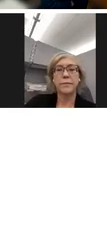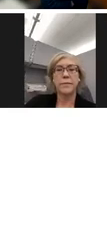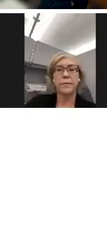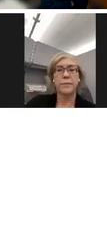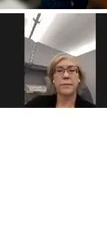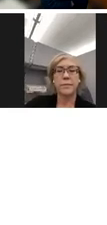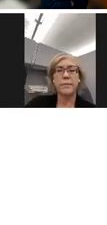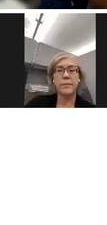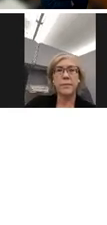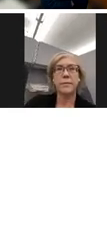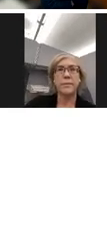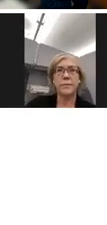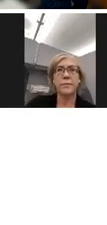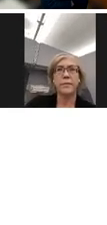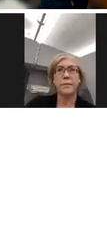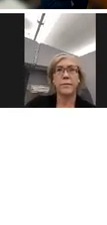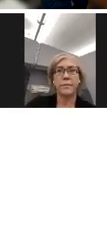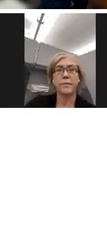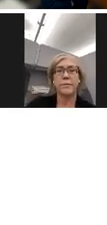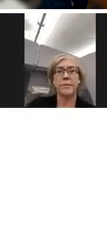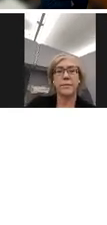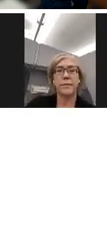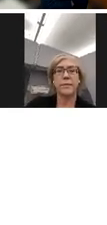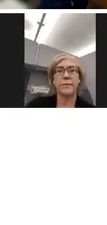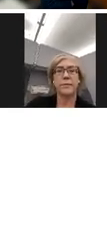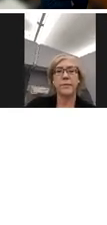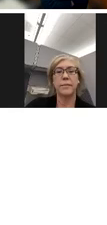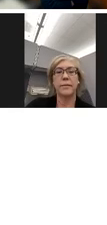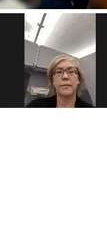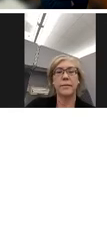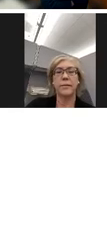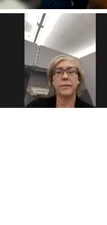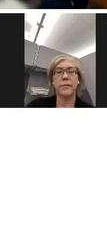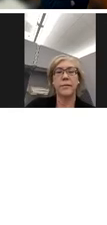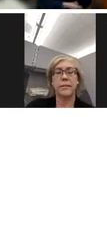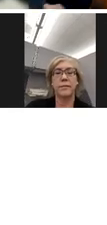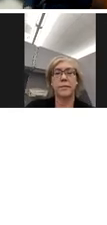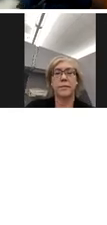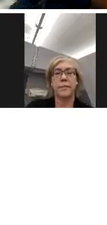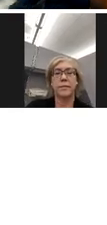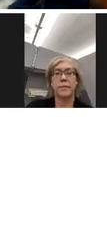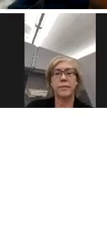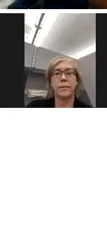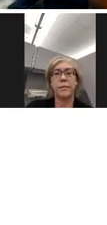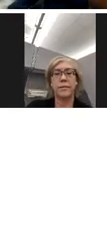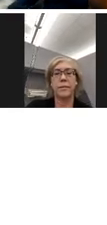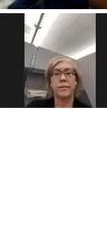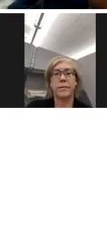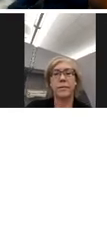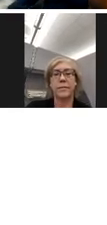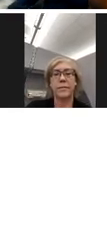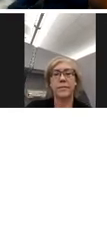years. I haven't listed it here, but we did receive, in collaboration with the state of California, Disability